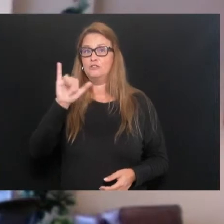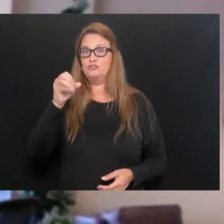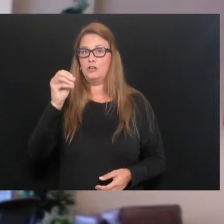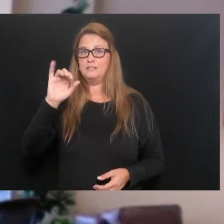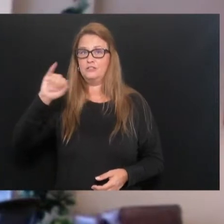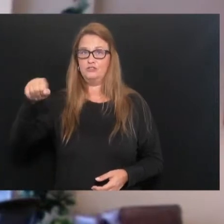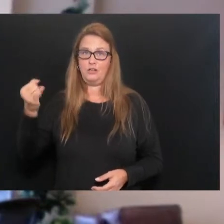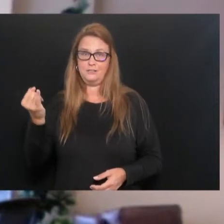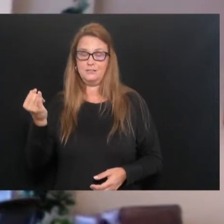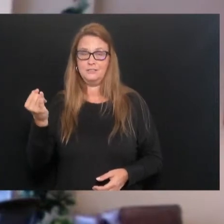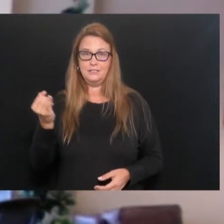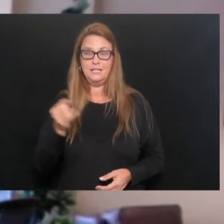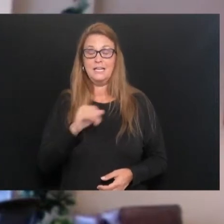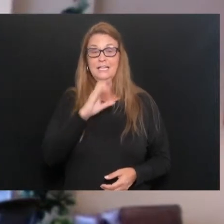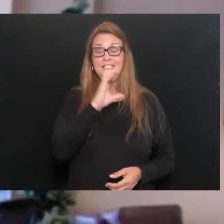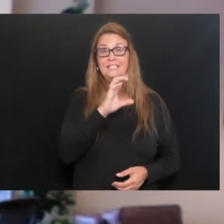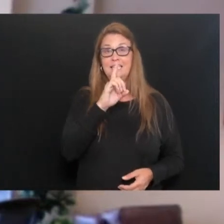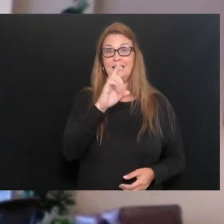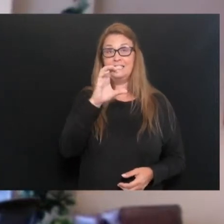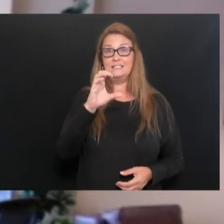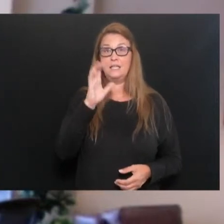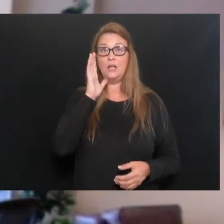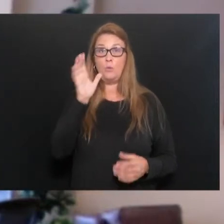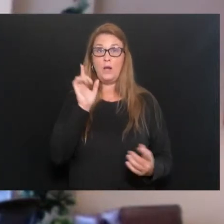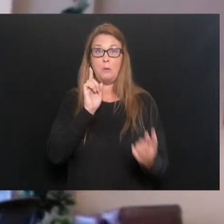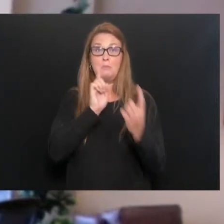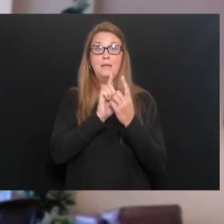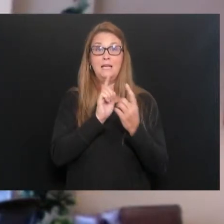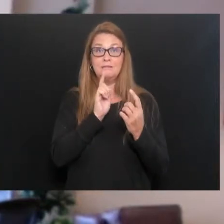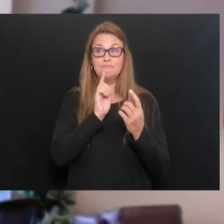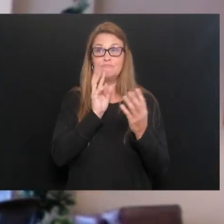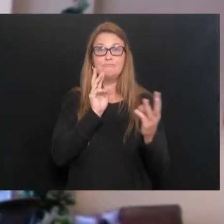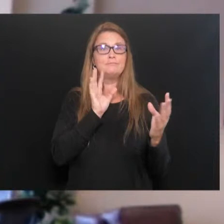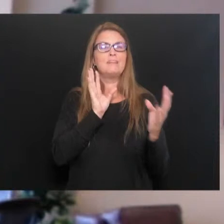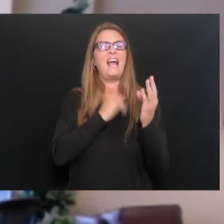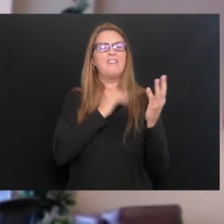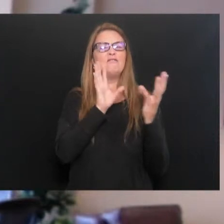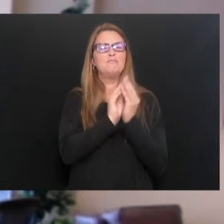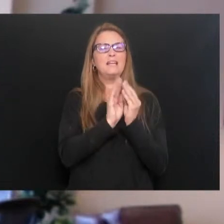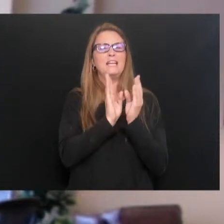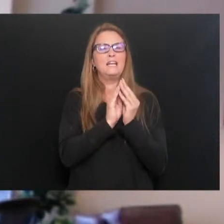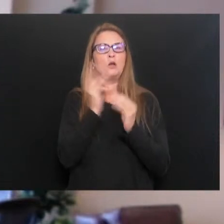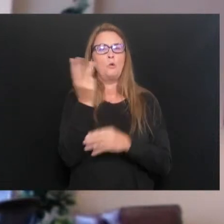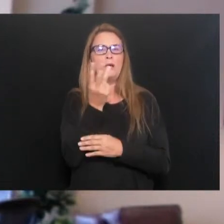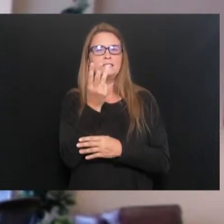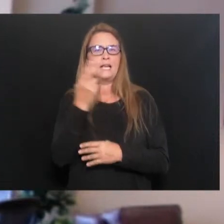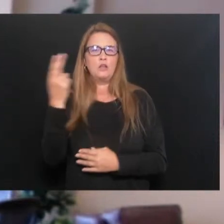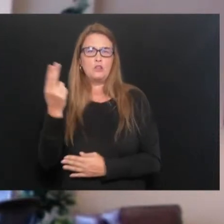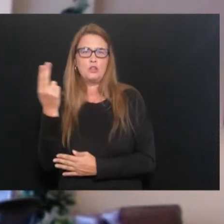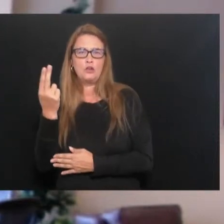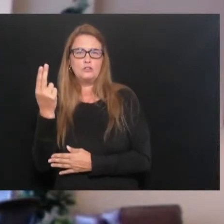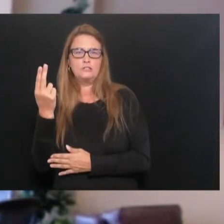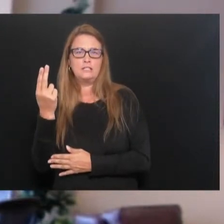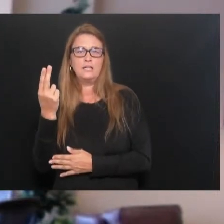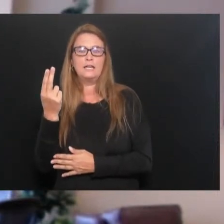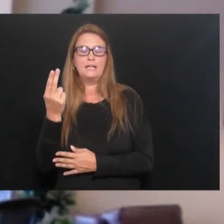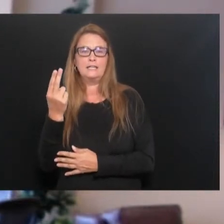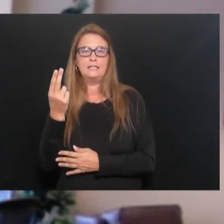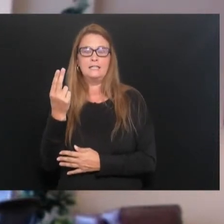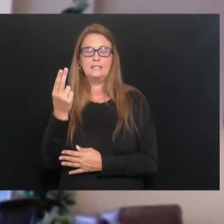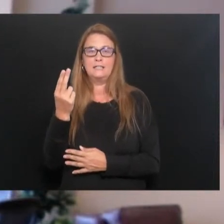the CDC will meet the following Wednesday and Thursday to give their more